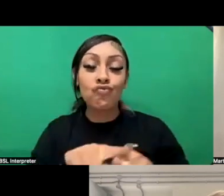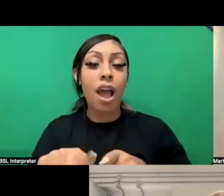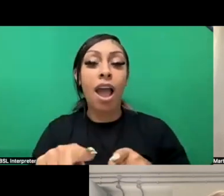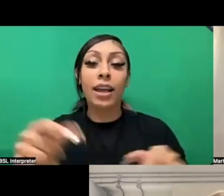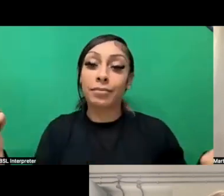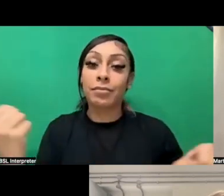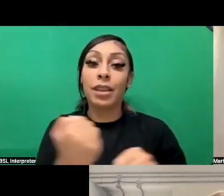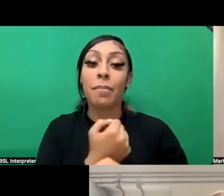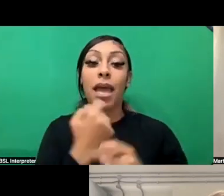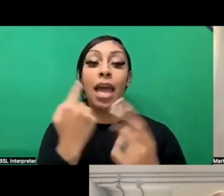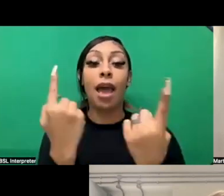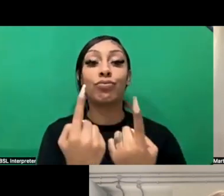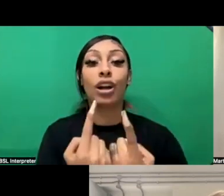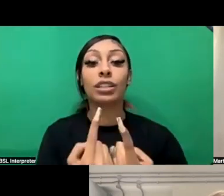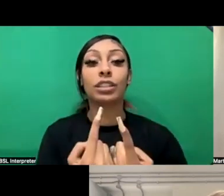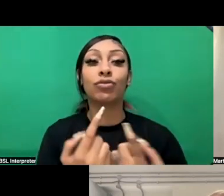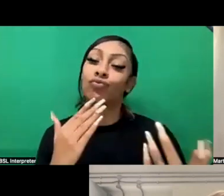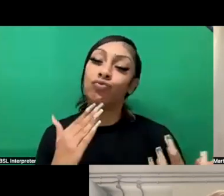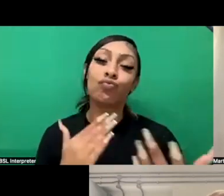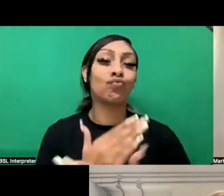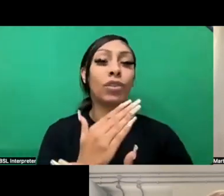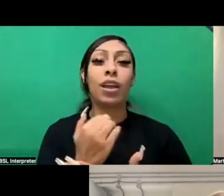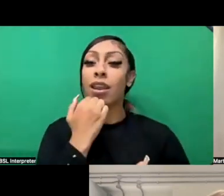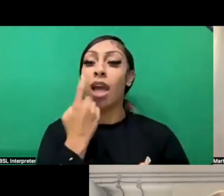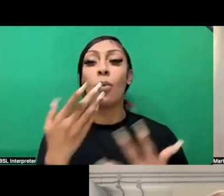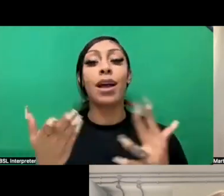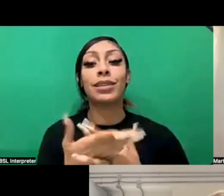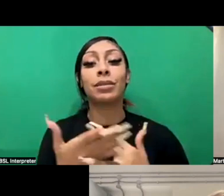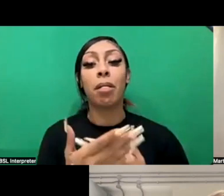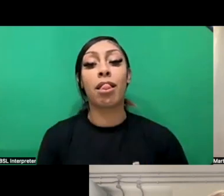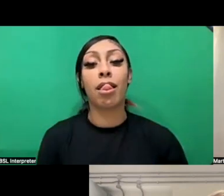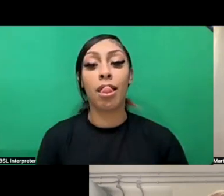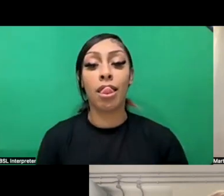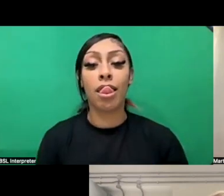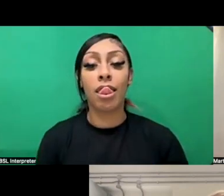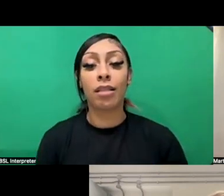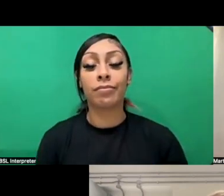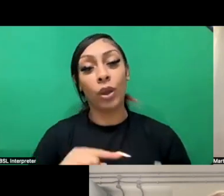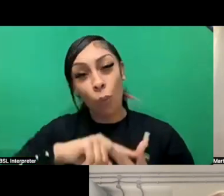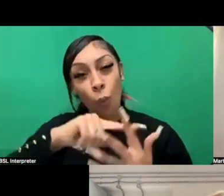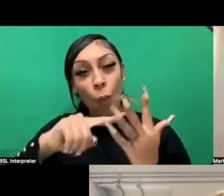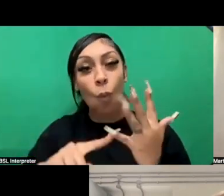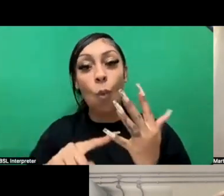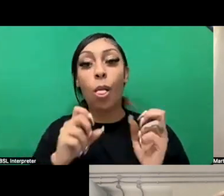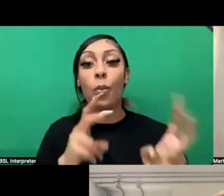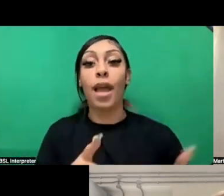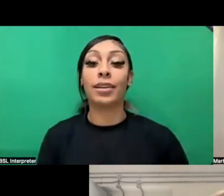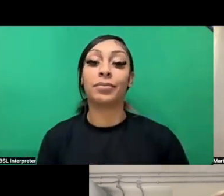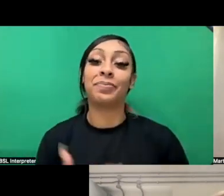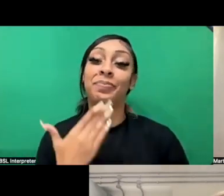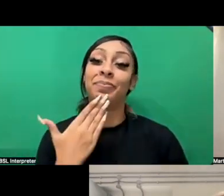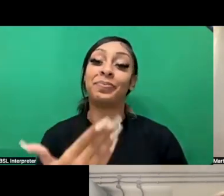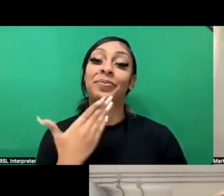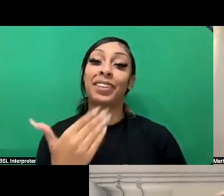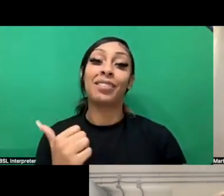products really accessible in all aspects. That's brilliant, Leila. And